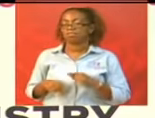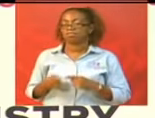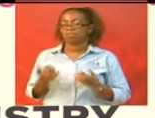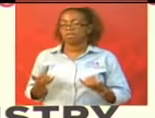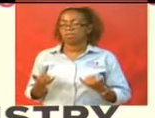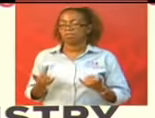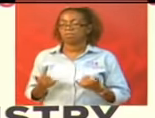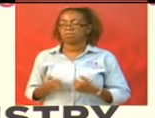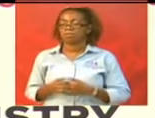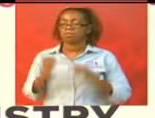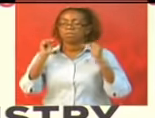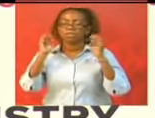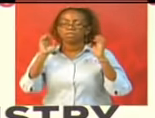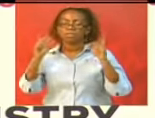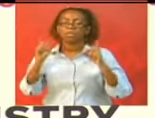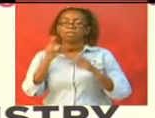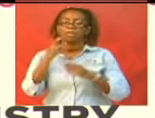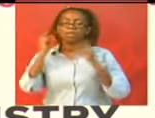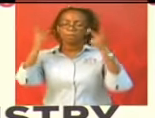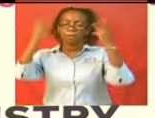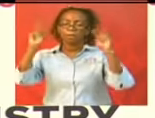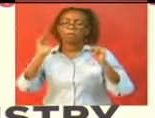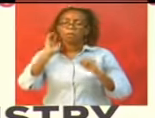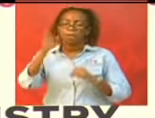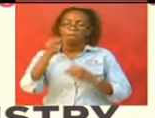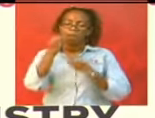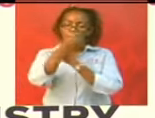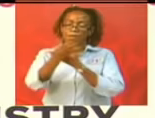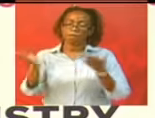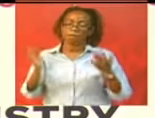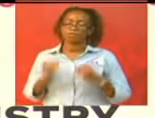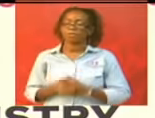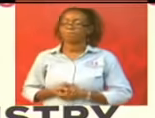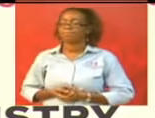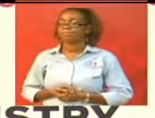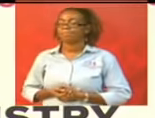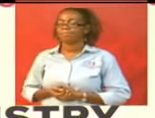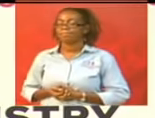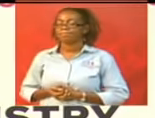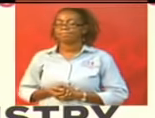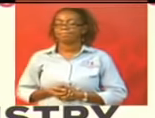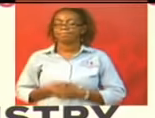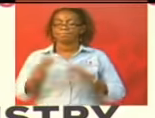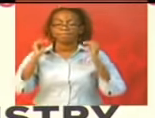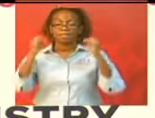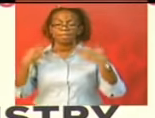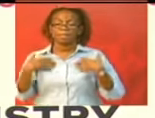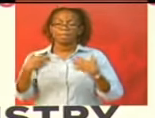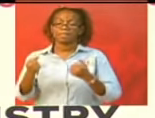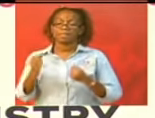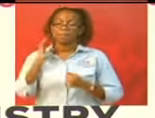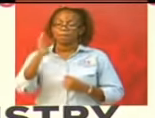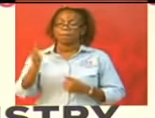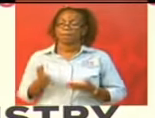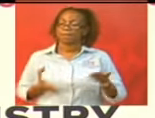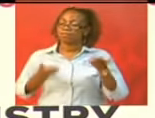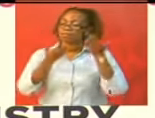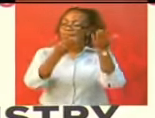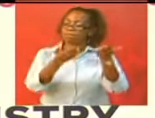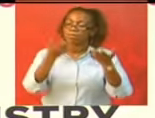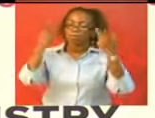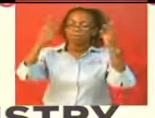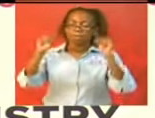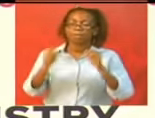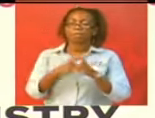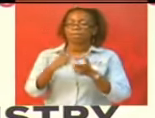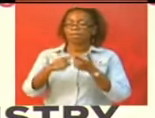Ministry of Education and the Honorable Prime Minister will ultimately make those decisions. The Ministry of Health will make its recommendation at a later date as